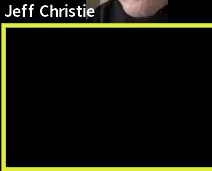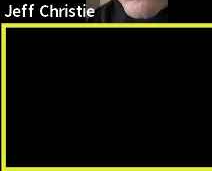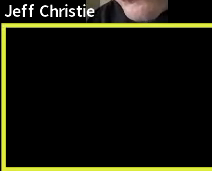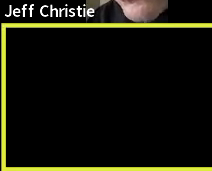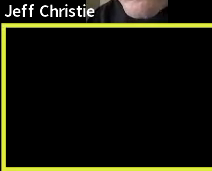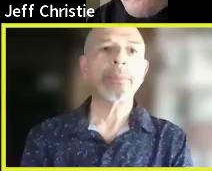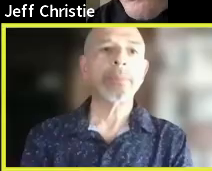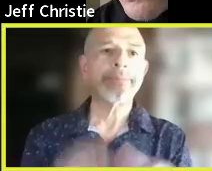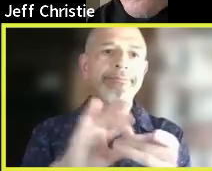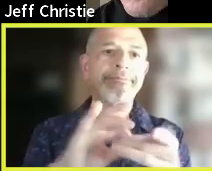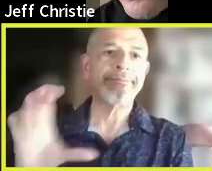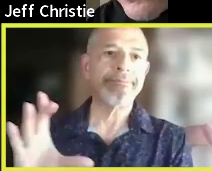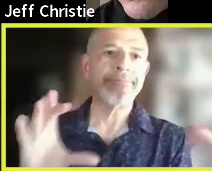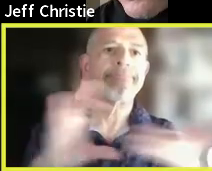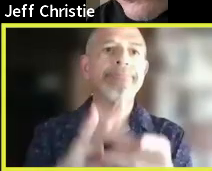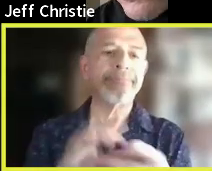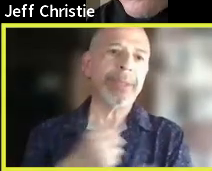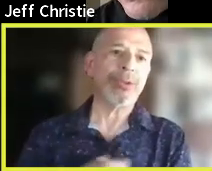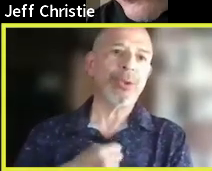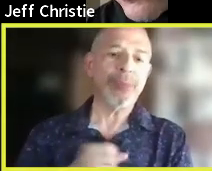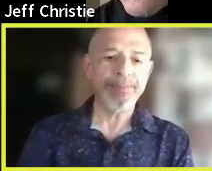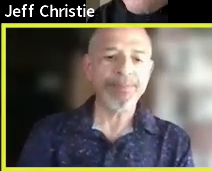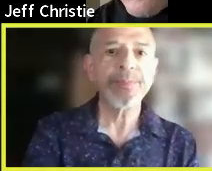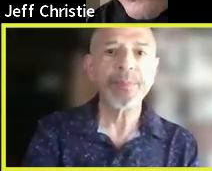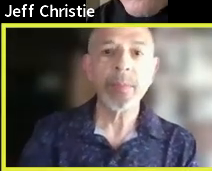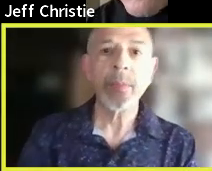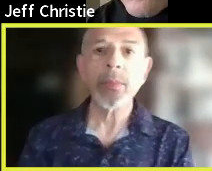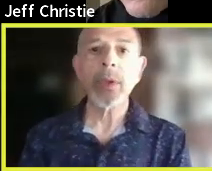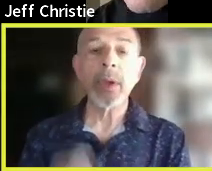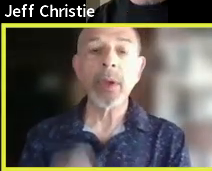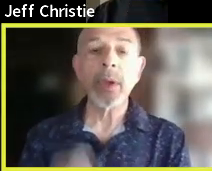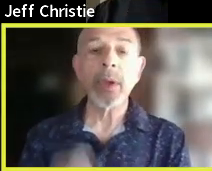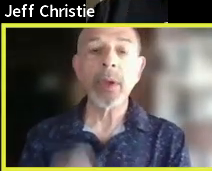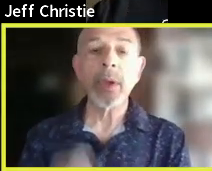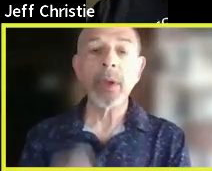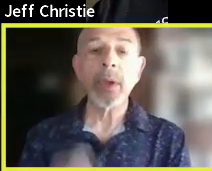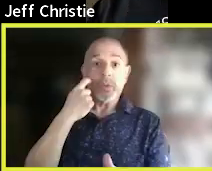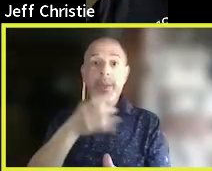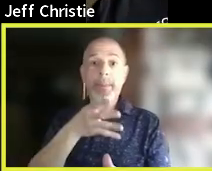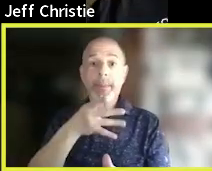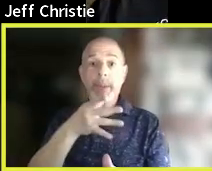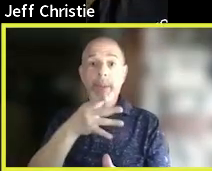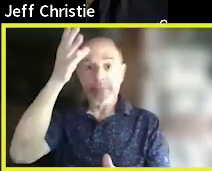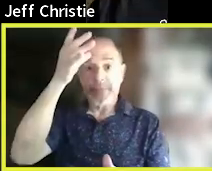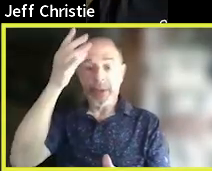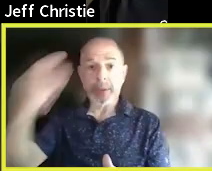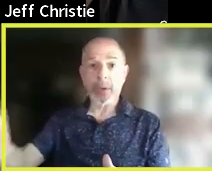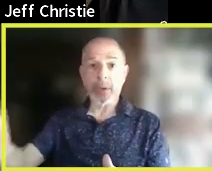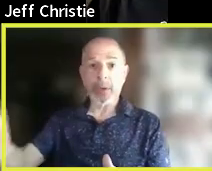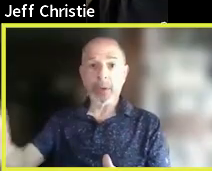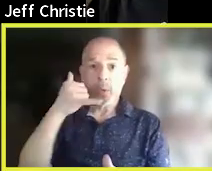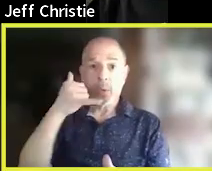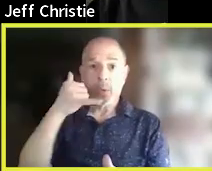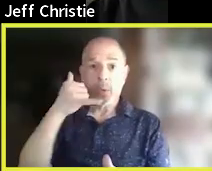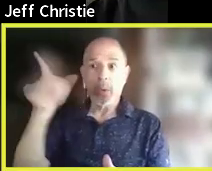I got a call. I was on vacation. I got a call from a parent of someone with disabilities, and they were very